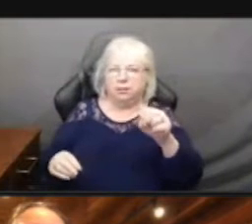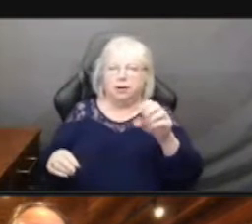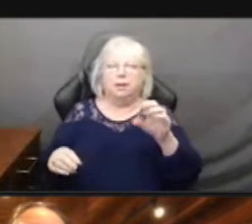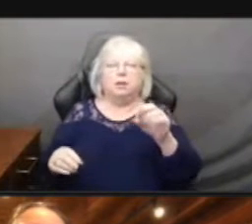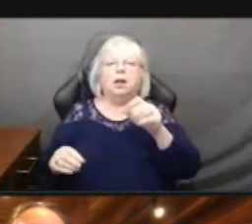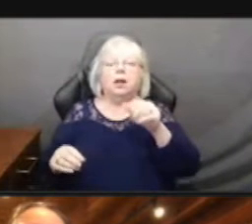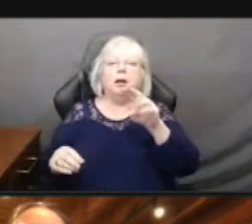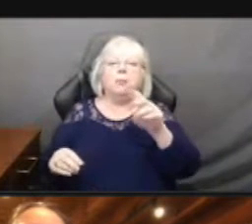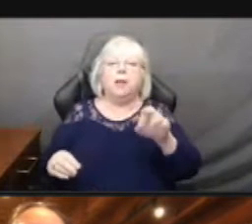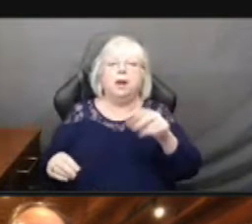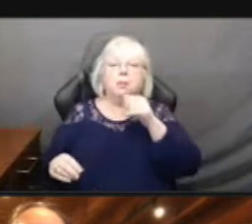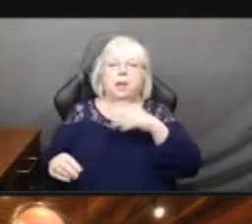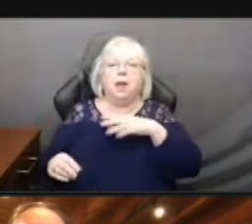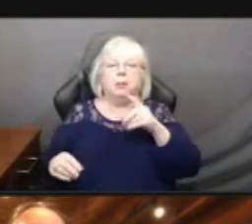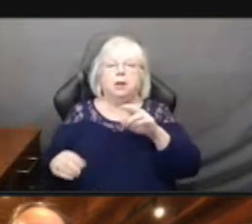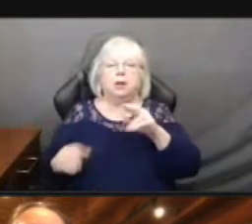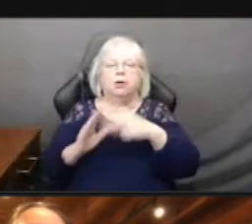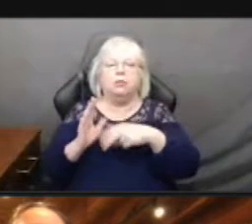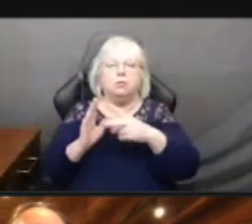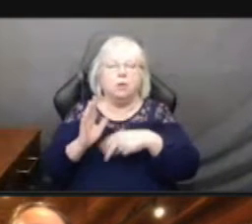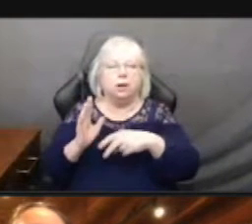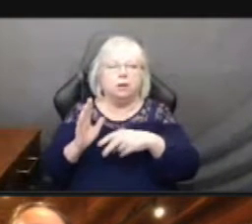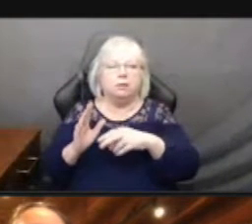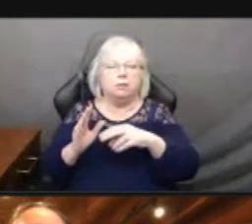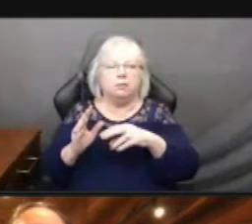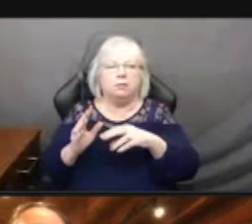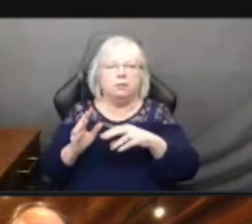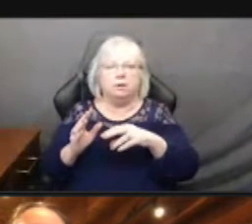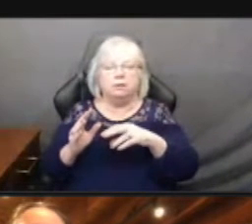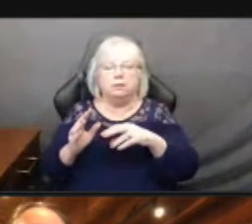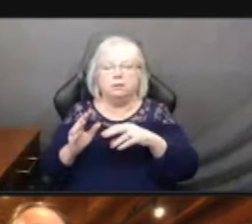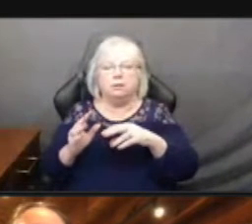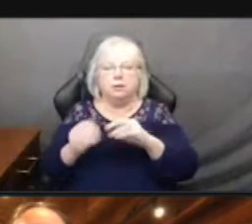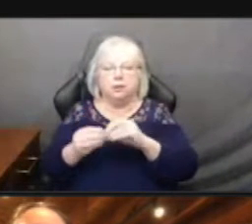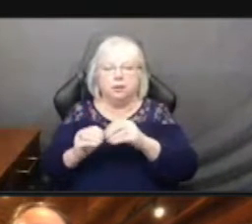Madam Clerk, would you please read item, number 7, please?